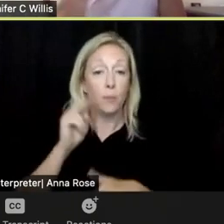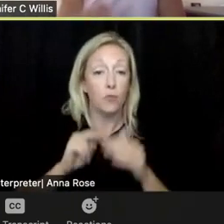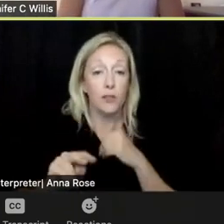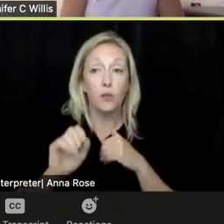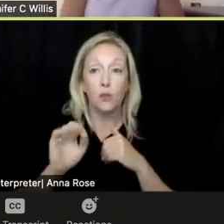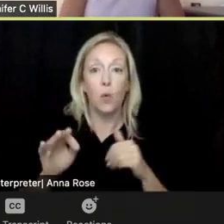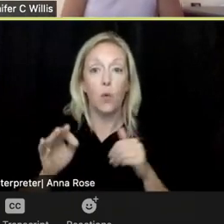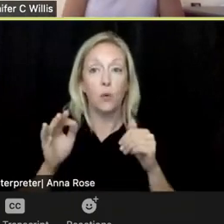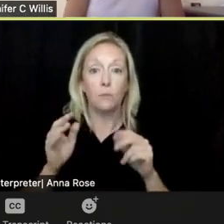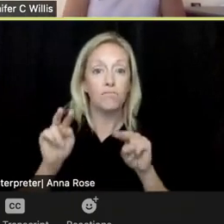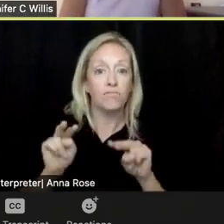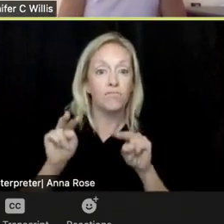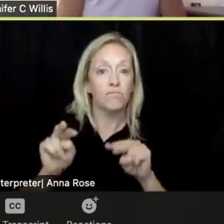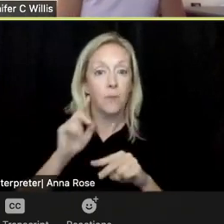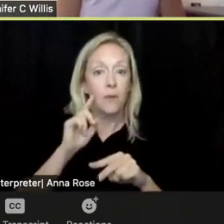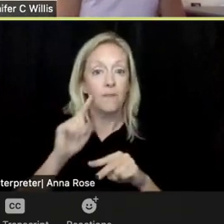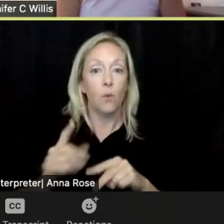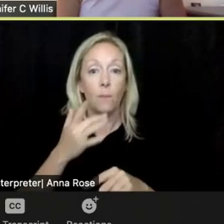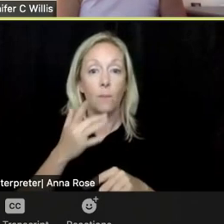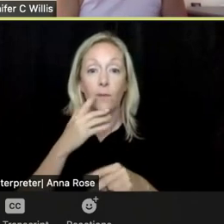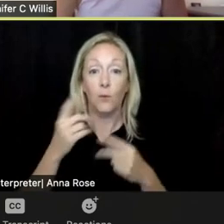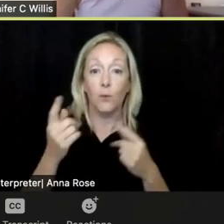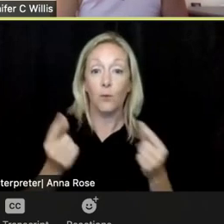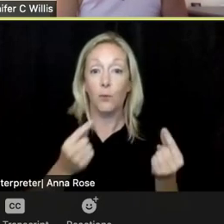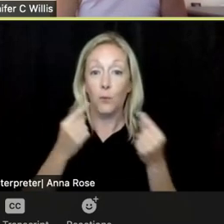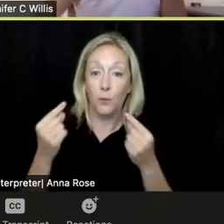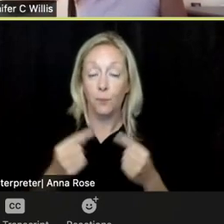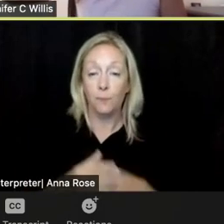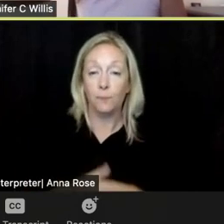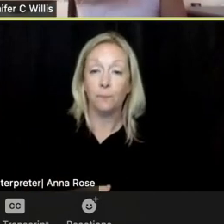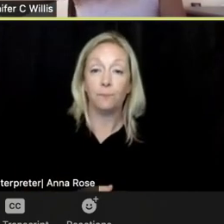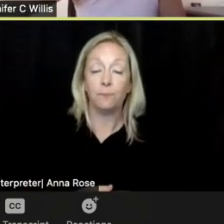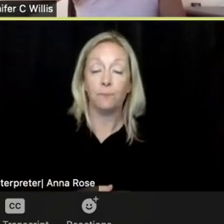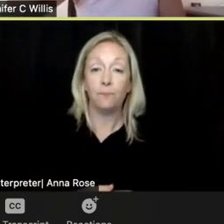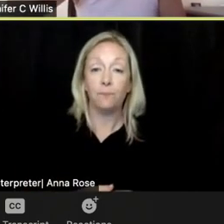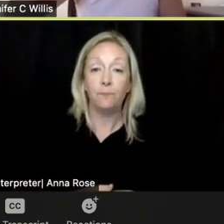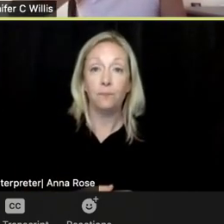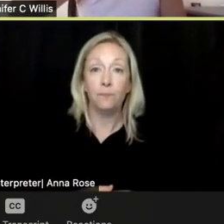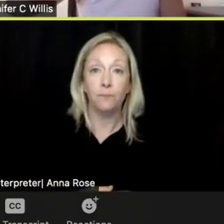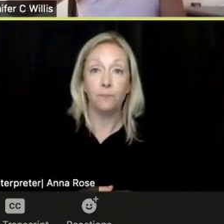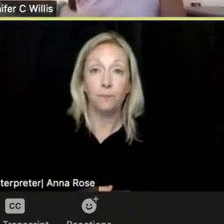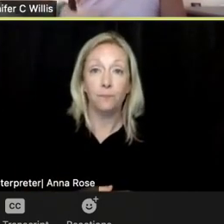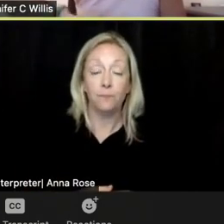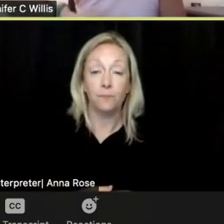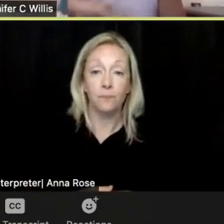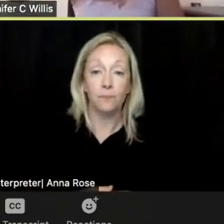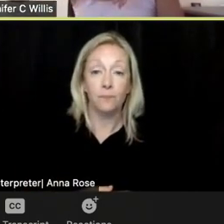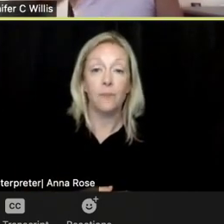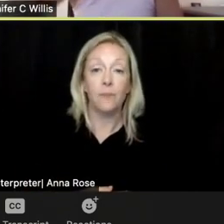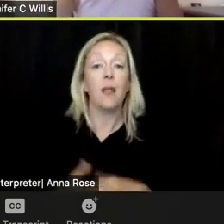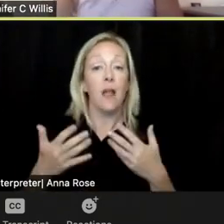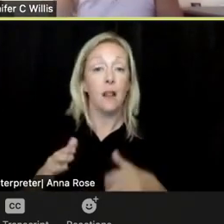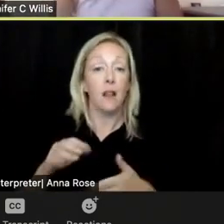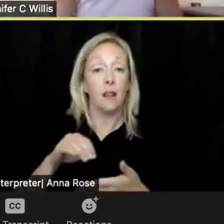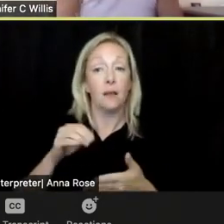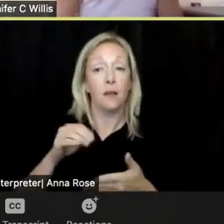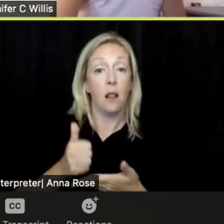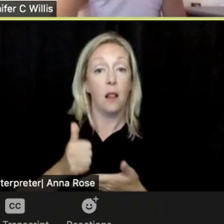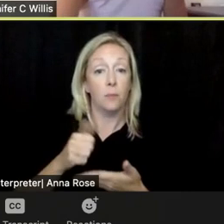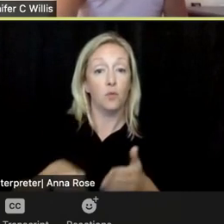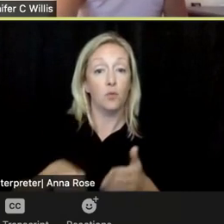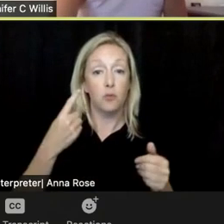when a preferred activity is going to happen, and allowing the child to be able to sequence through. This thing's done, now we do the